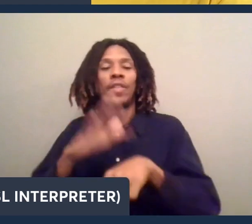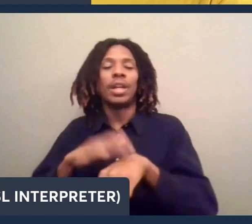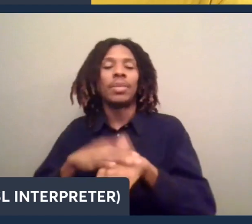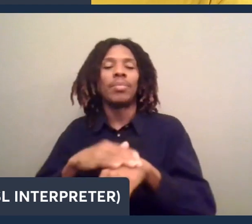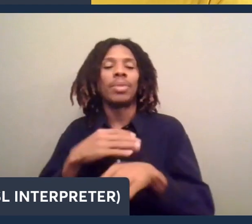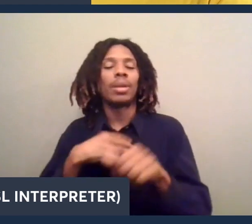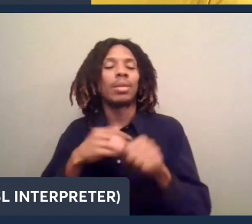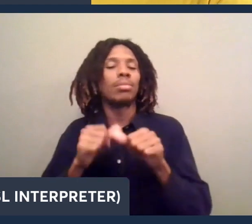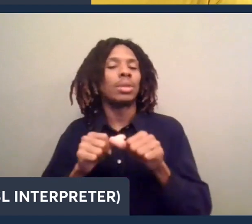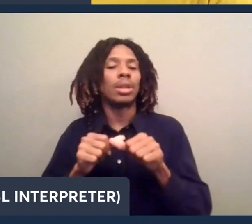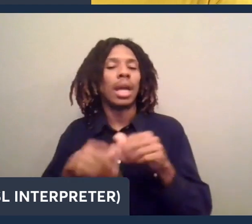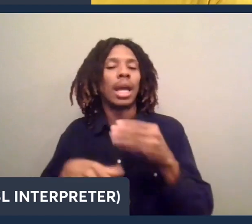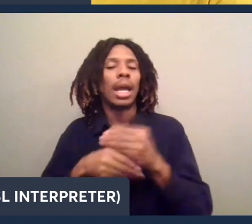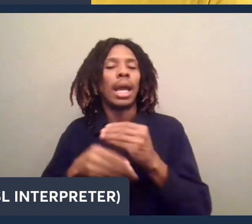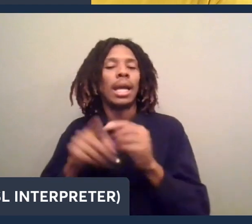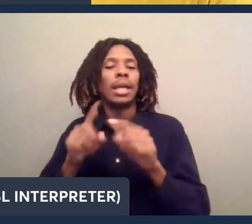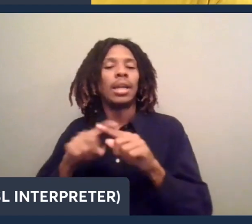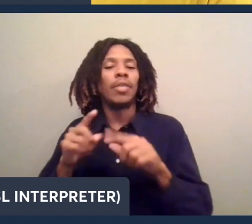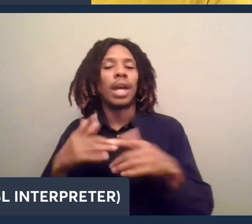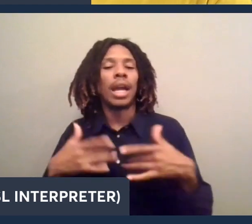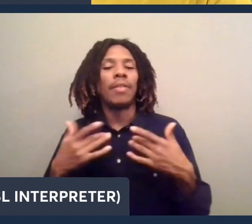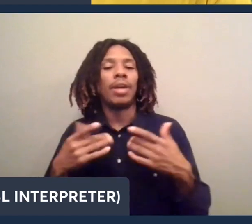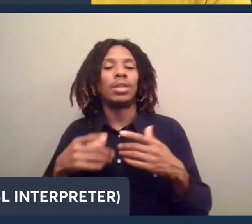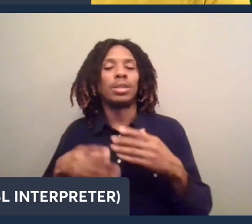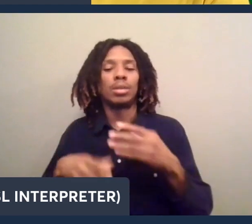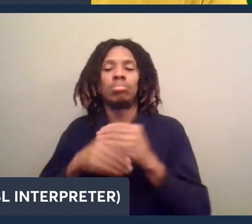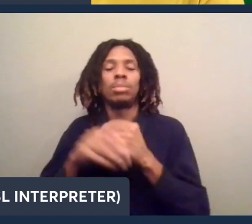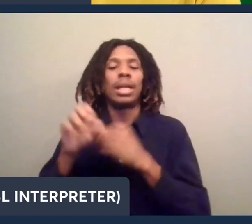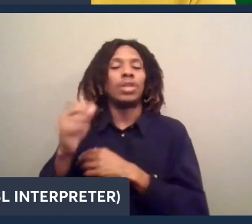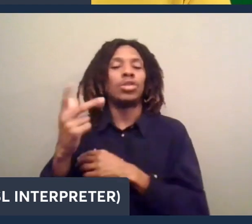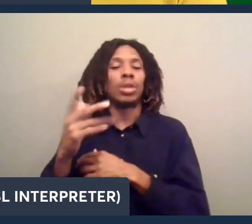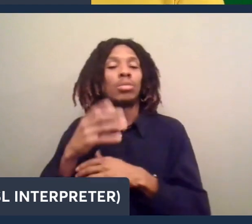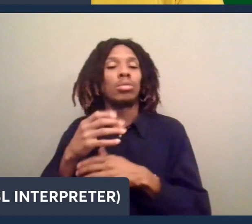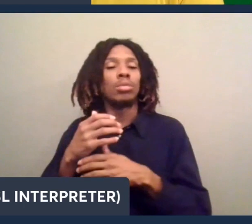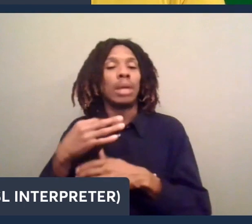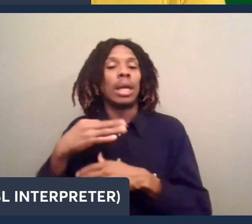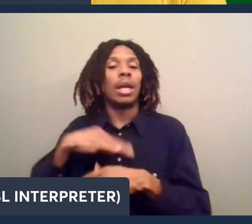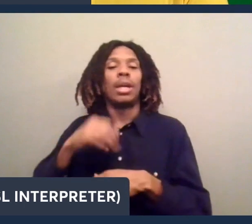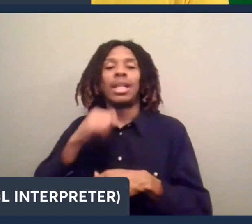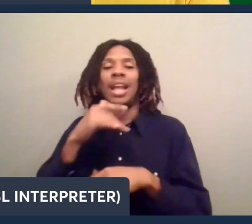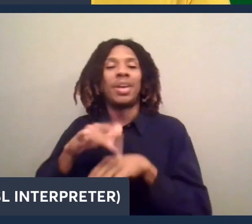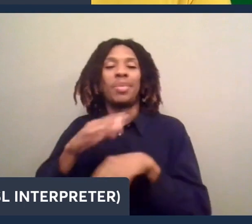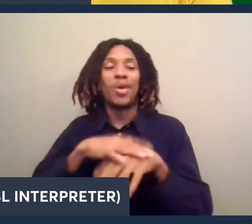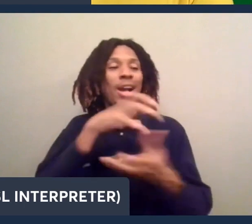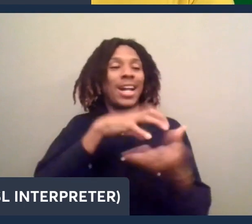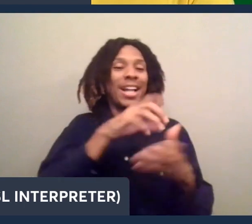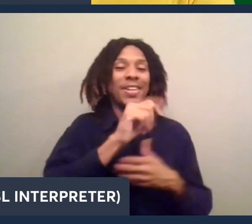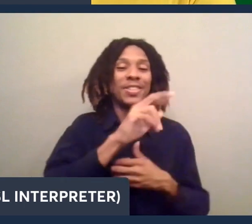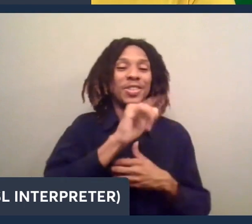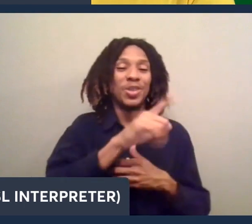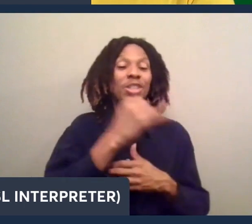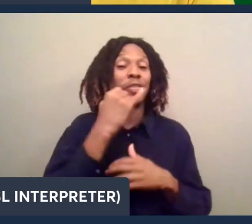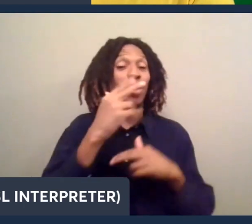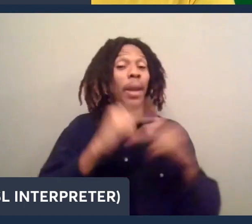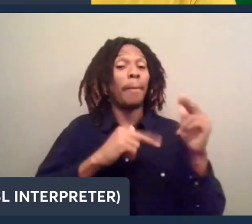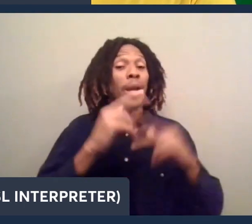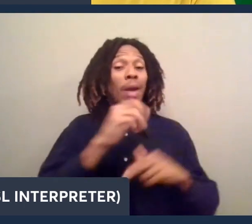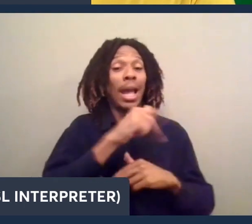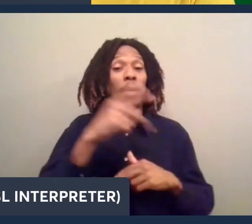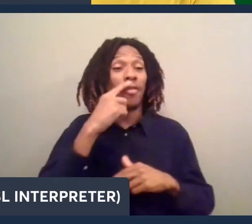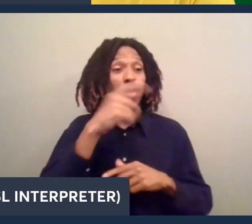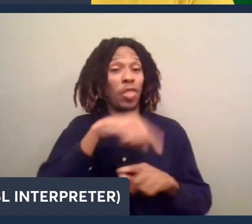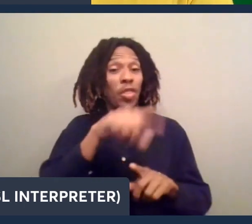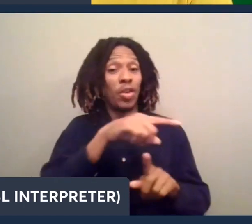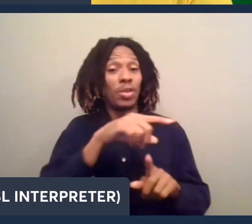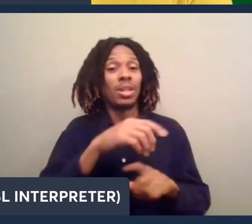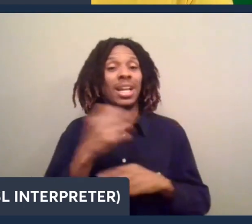event types to S3 that is, you know, helpful, that are not available on CloudTrail. So if you want to build applications for those, S3 event